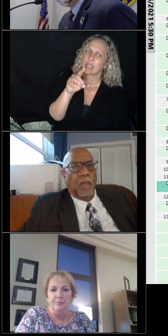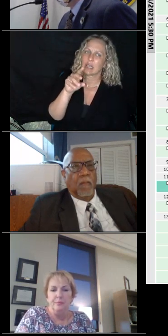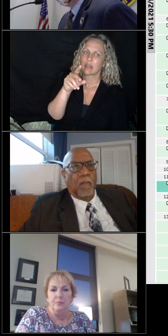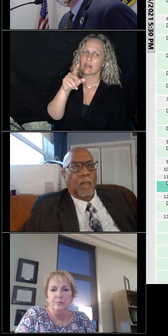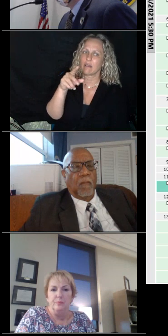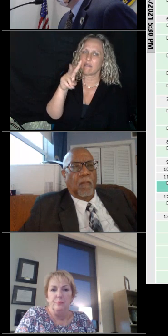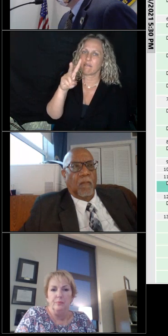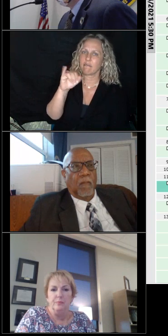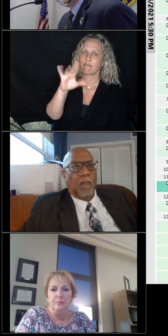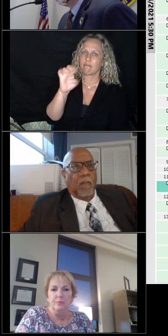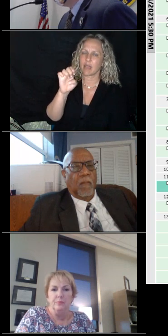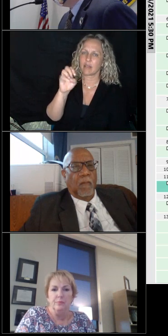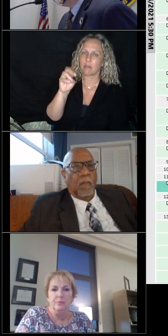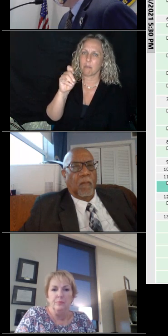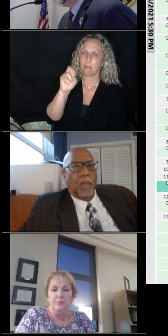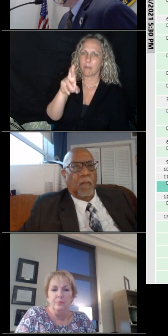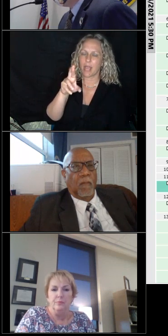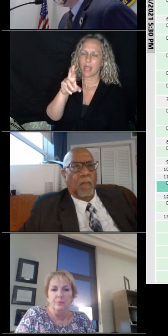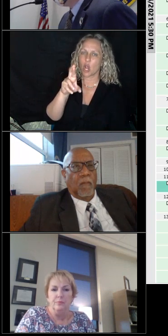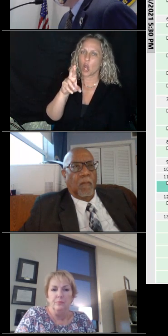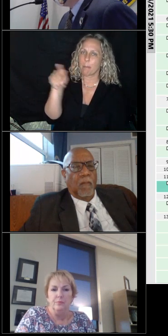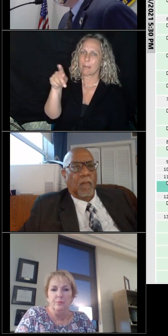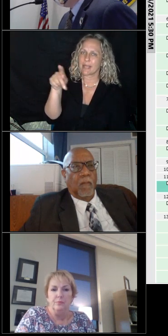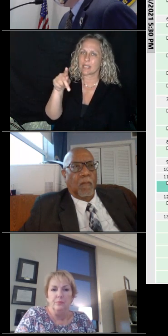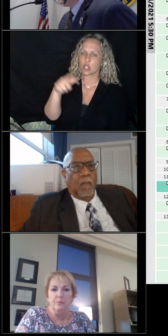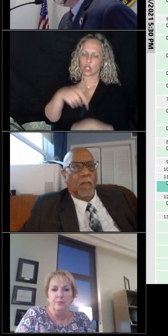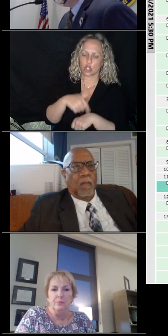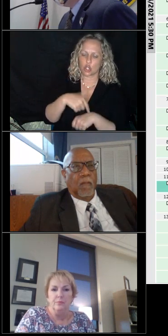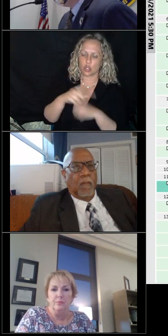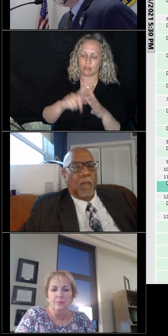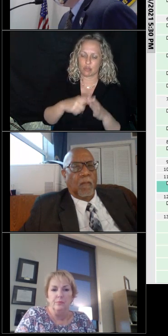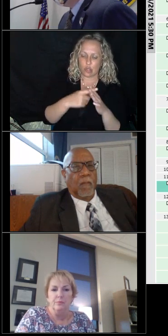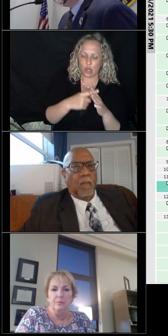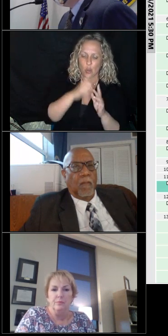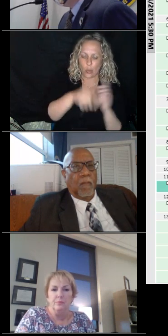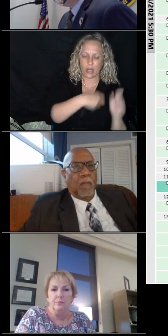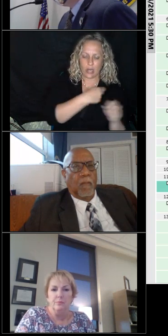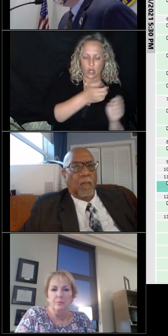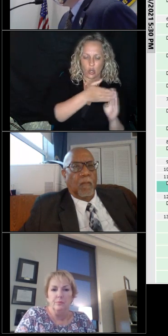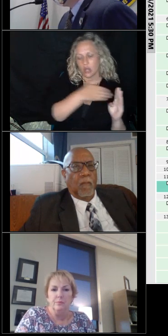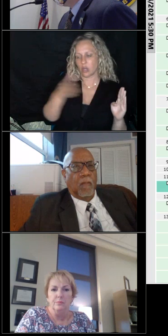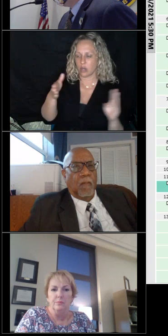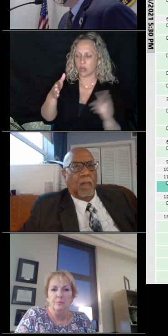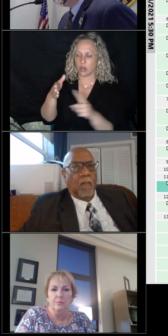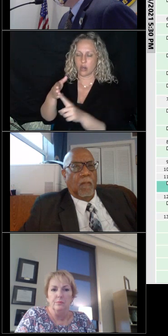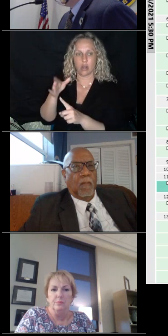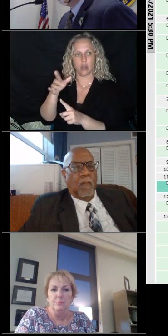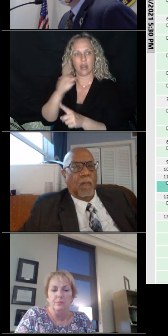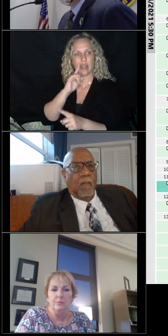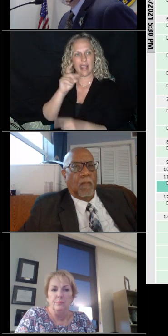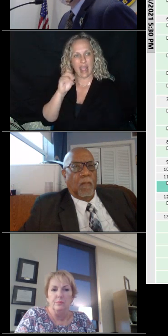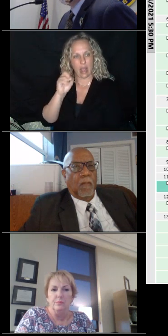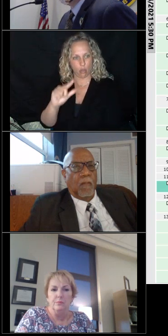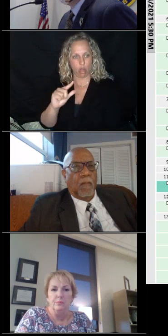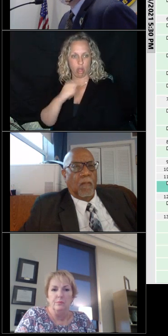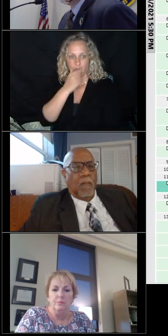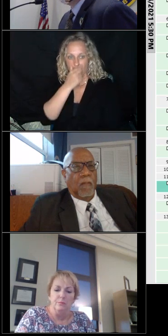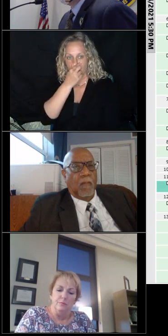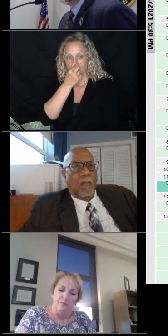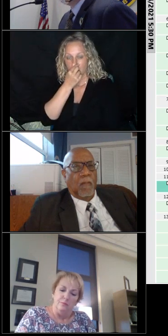Pensurga term start? So we follow that with 1 year. I would assume it would be April then. So